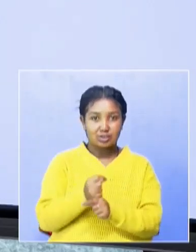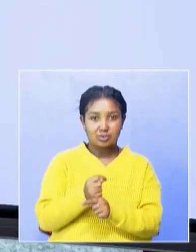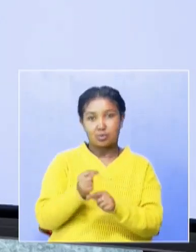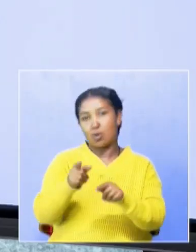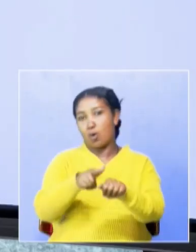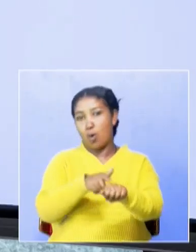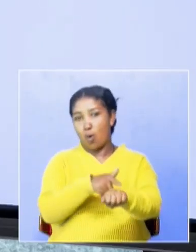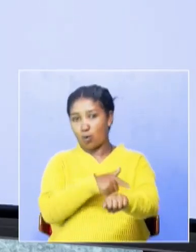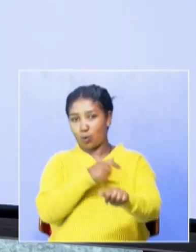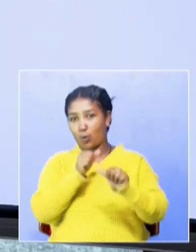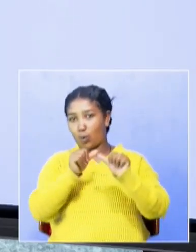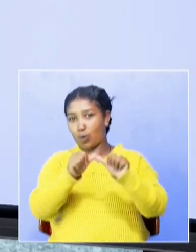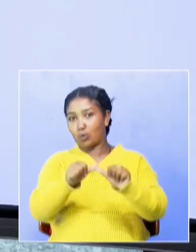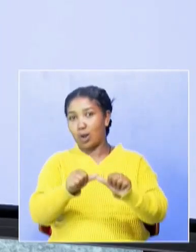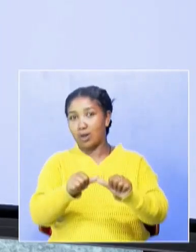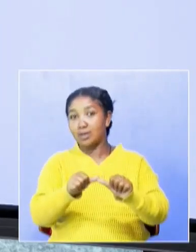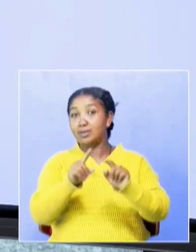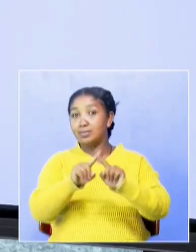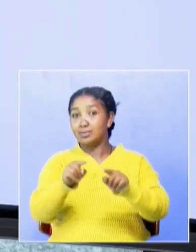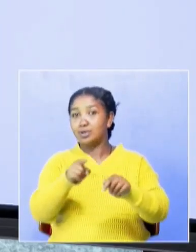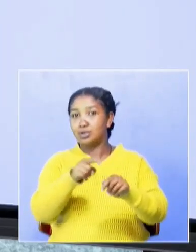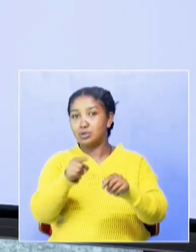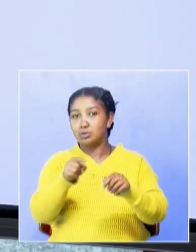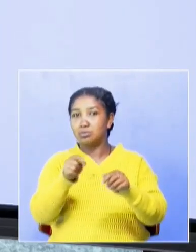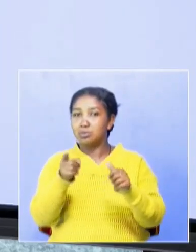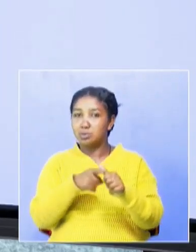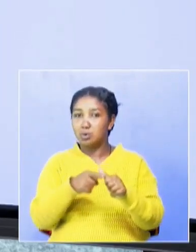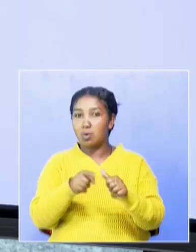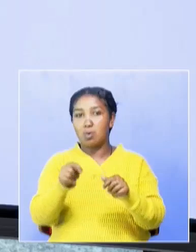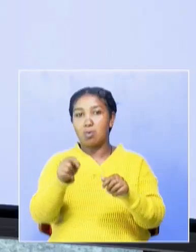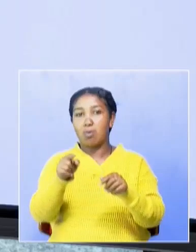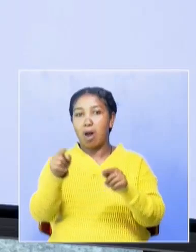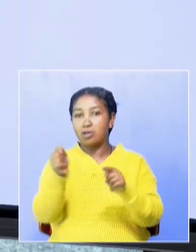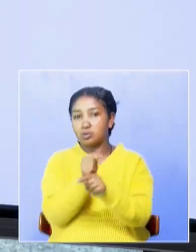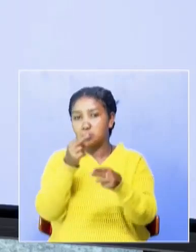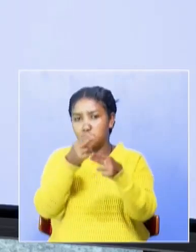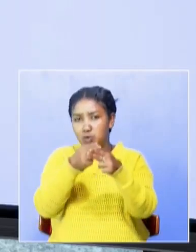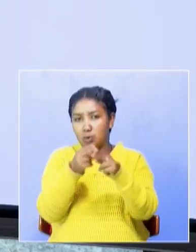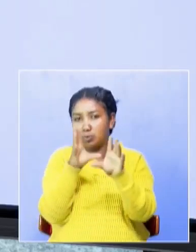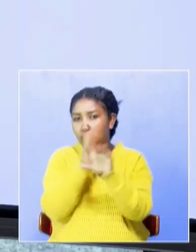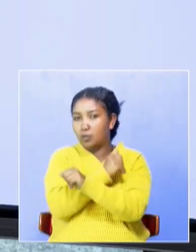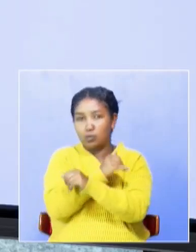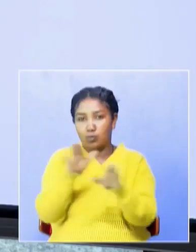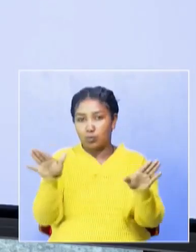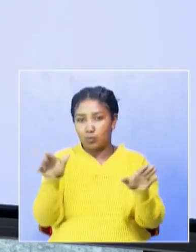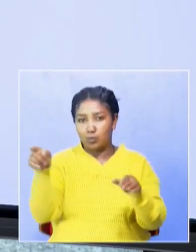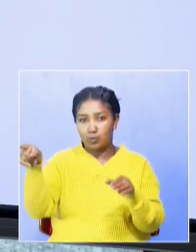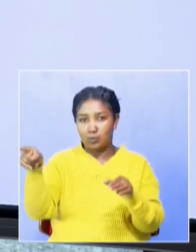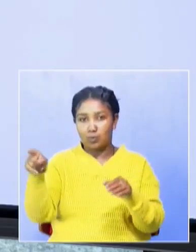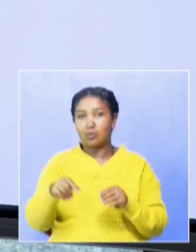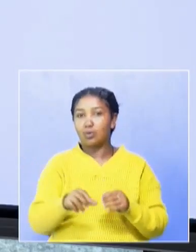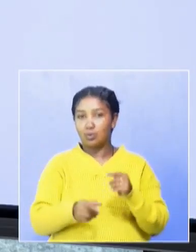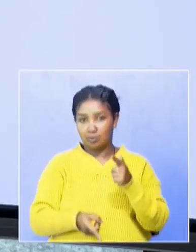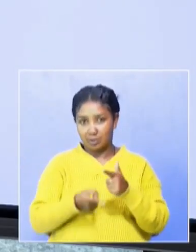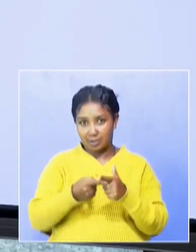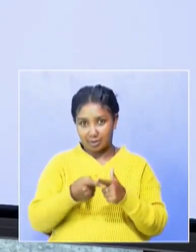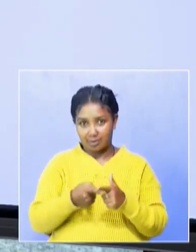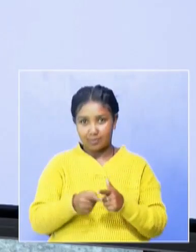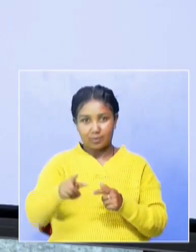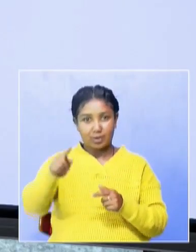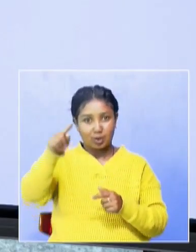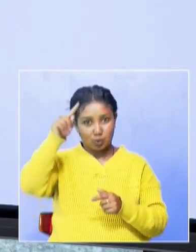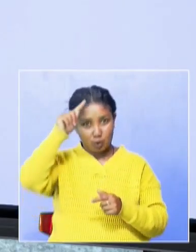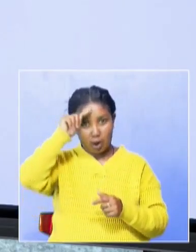long, but this shows the action was short. Okay? We can use such ways. What about this one?